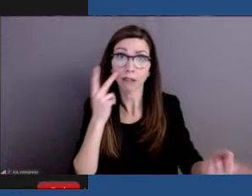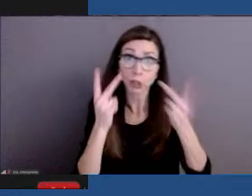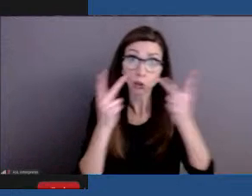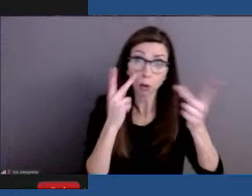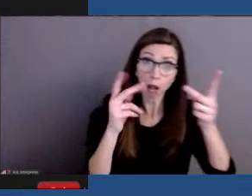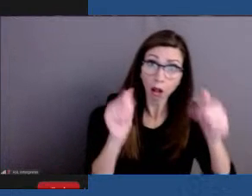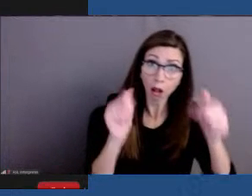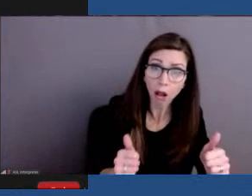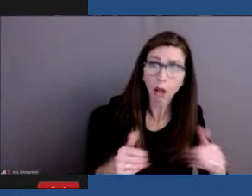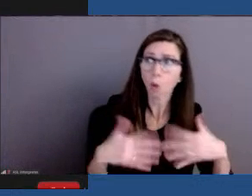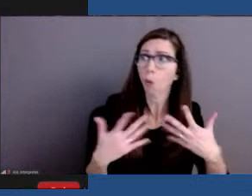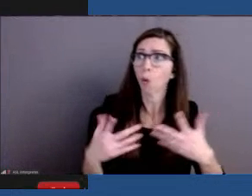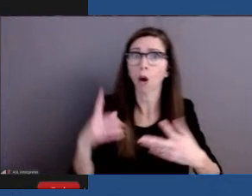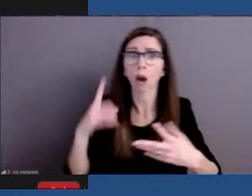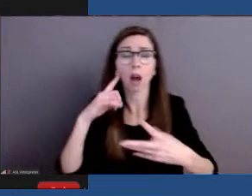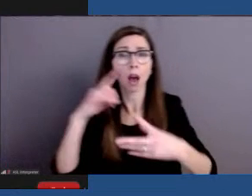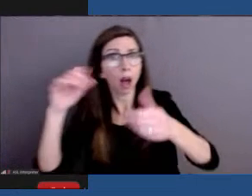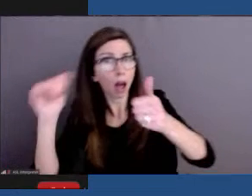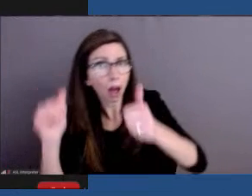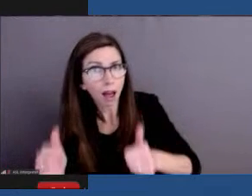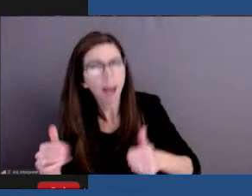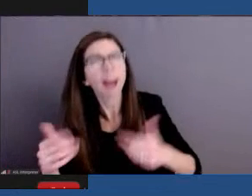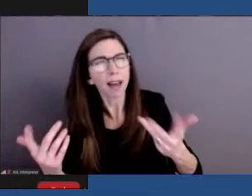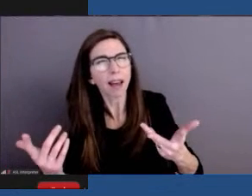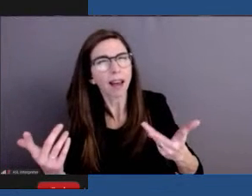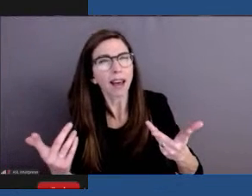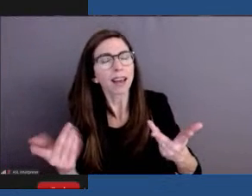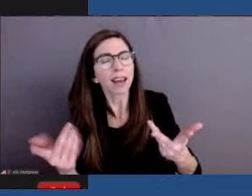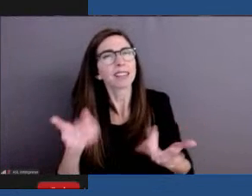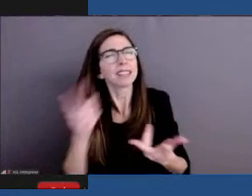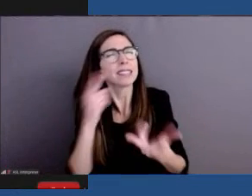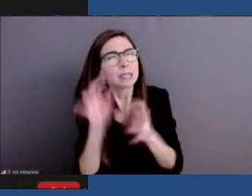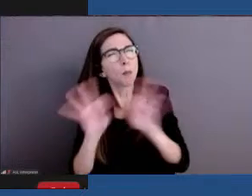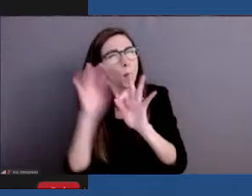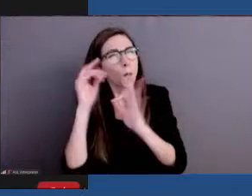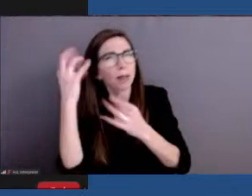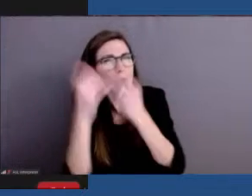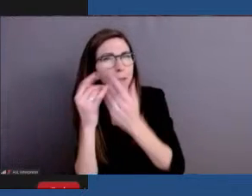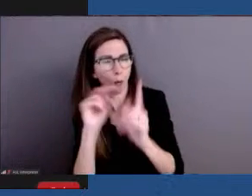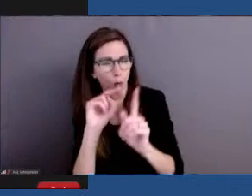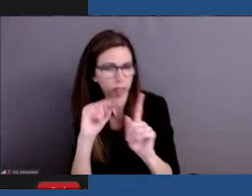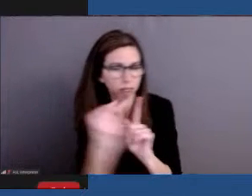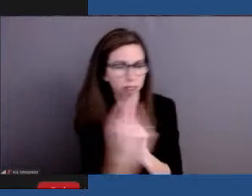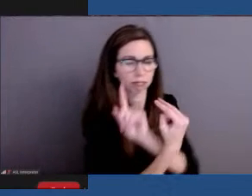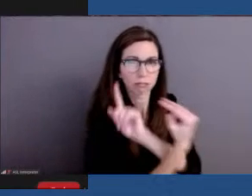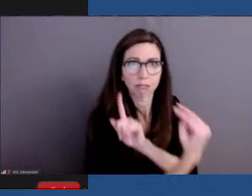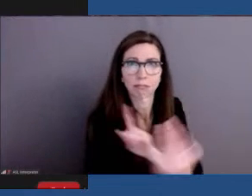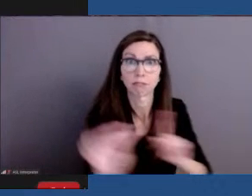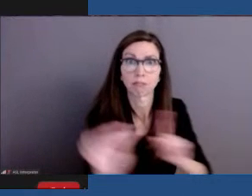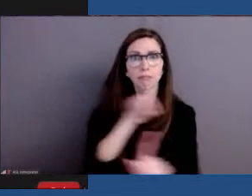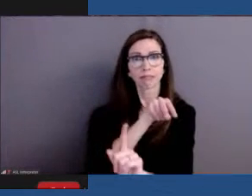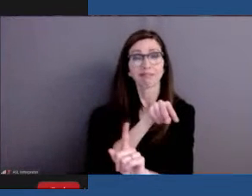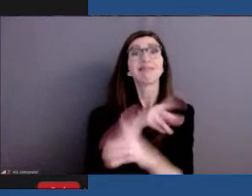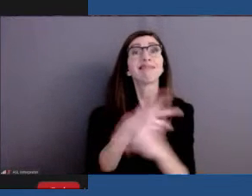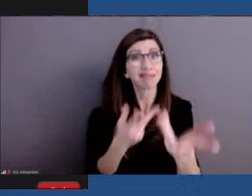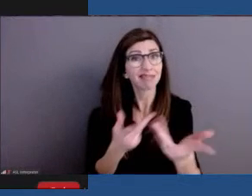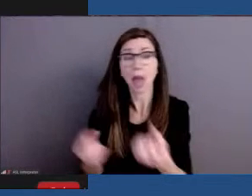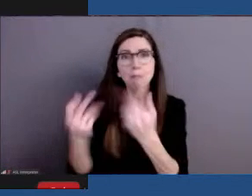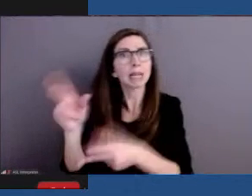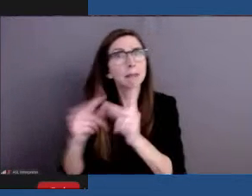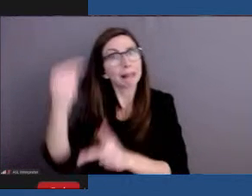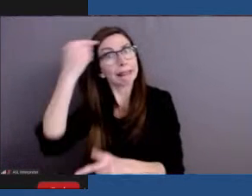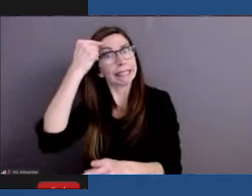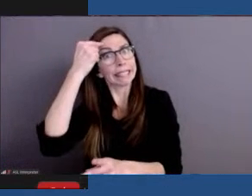of accessibility benefit everyone. We often think about accessibility features only being for people with